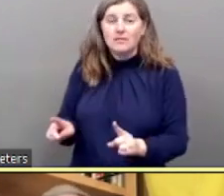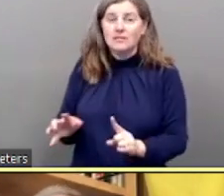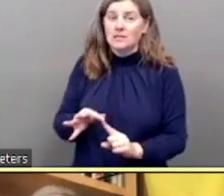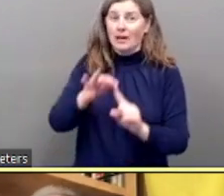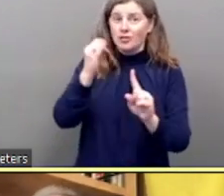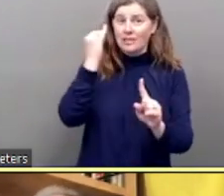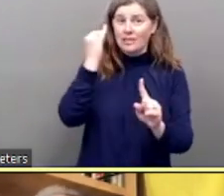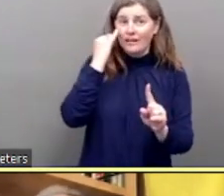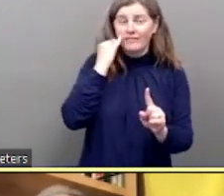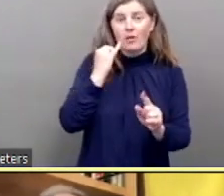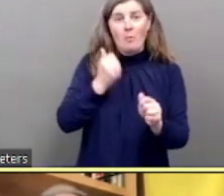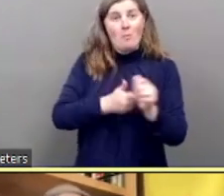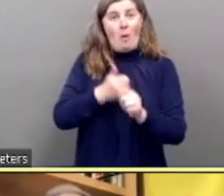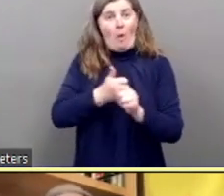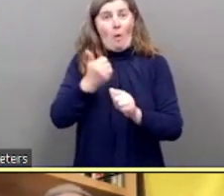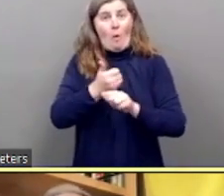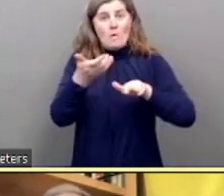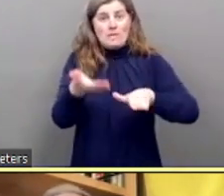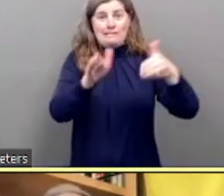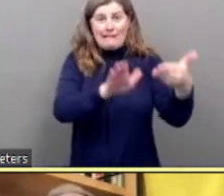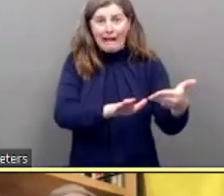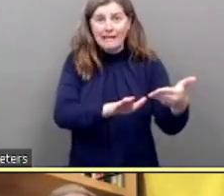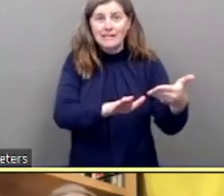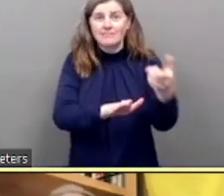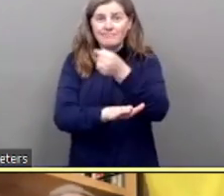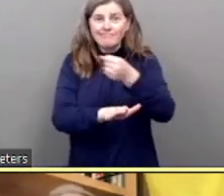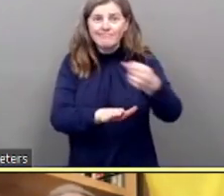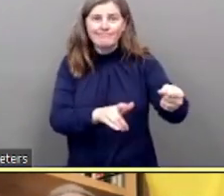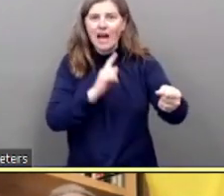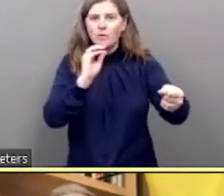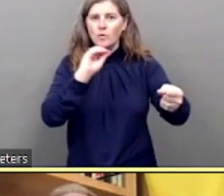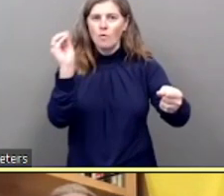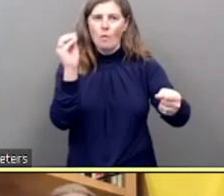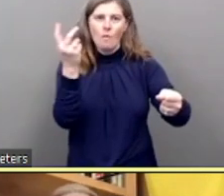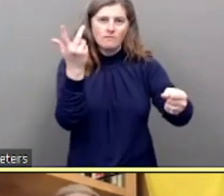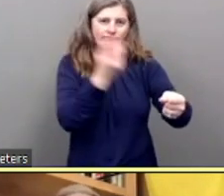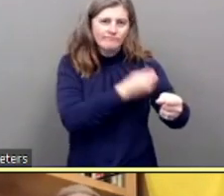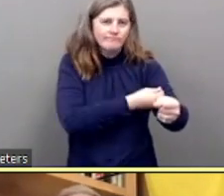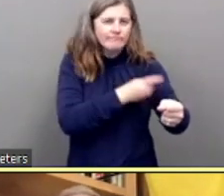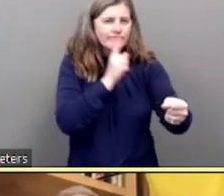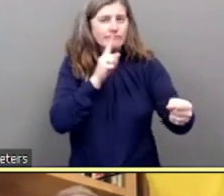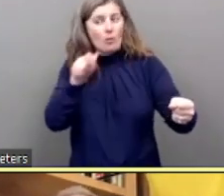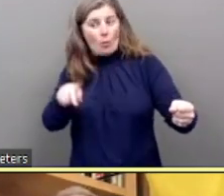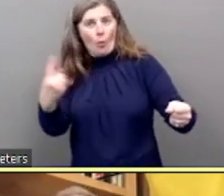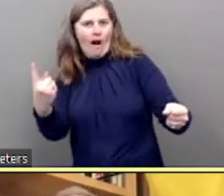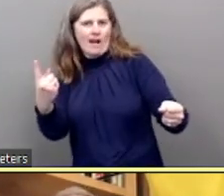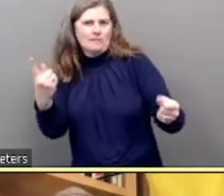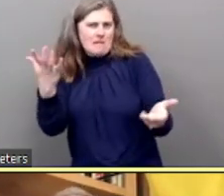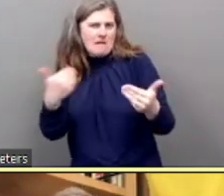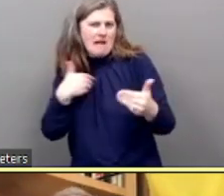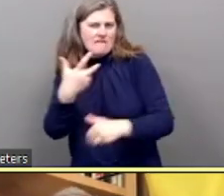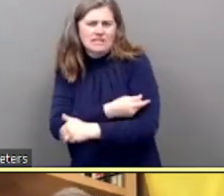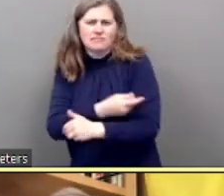9 out of every 10 at a minimum, and possibly more, are preventable, as I mentioned. Next slide.